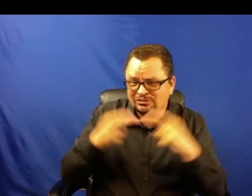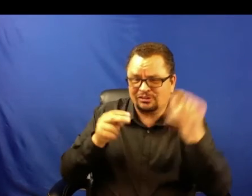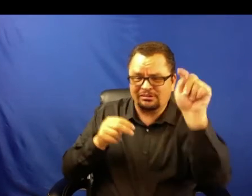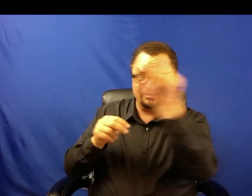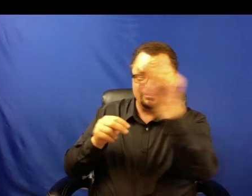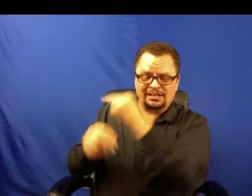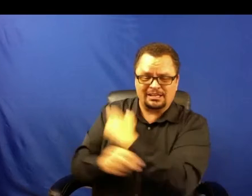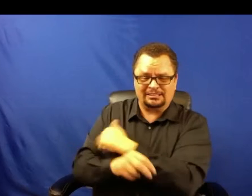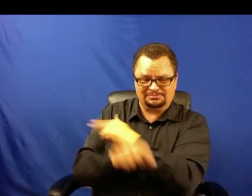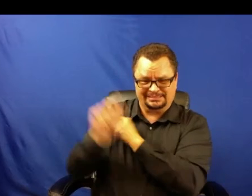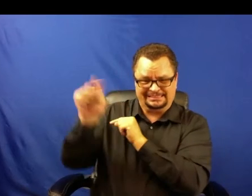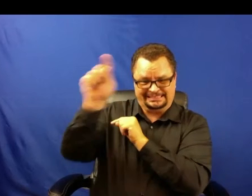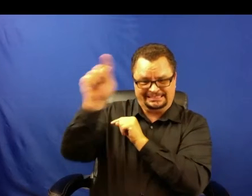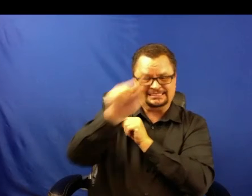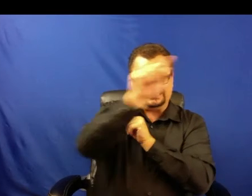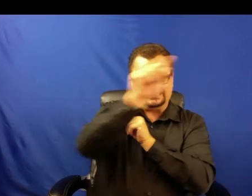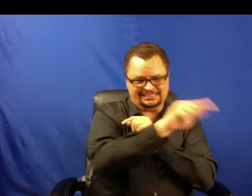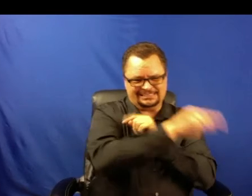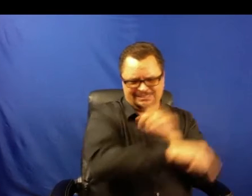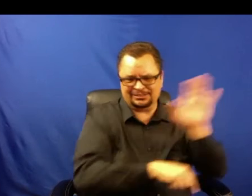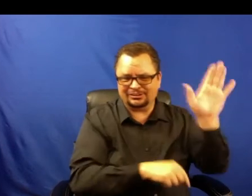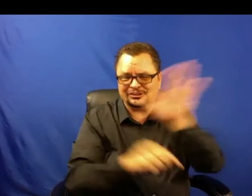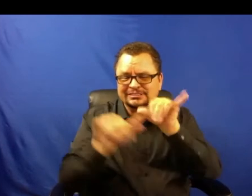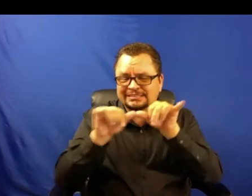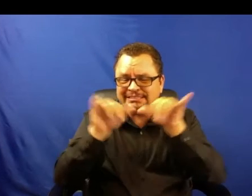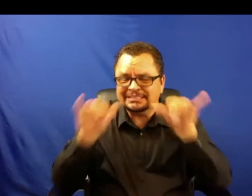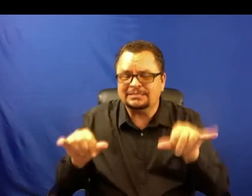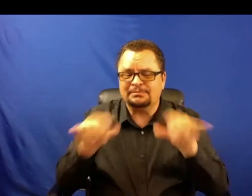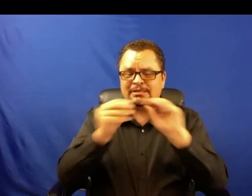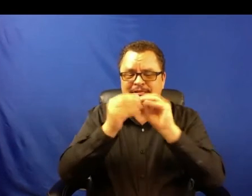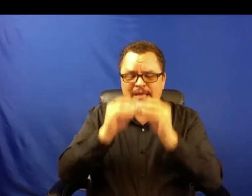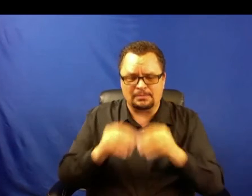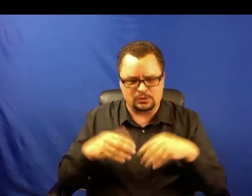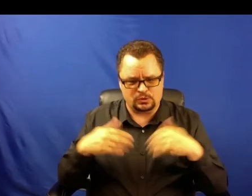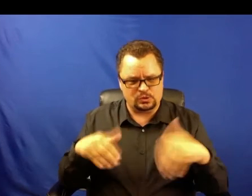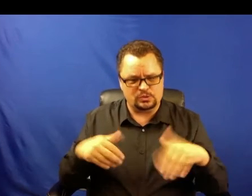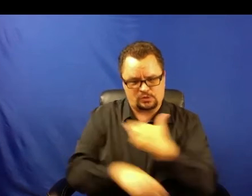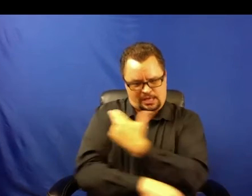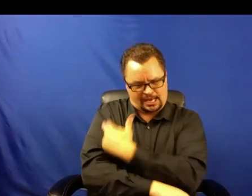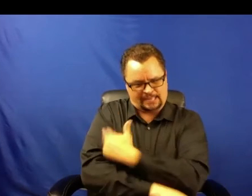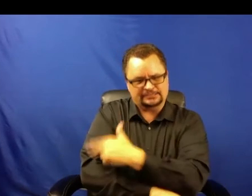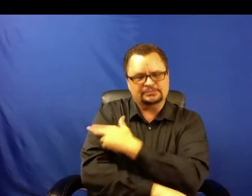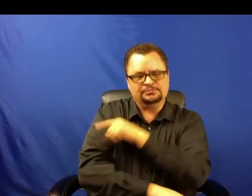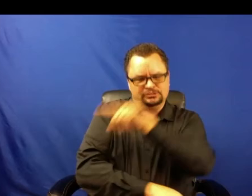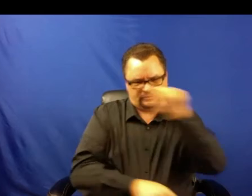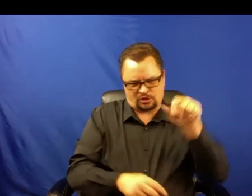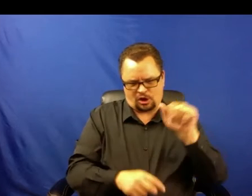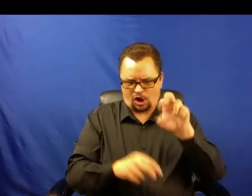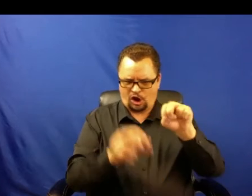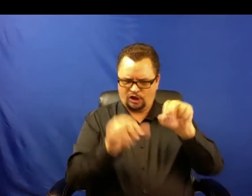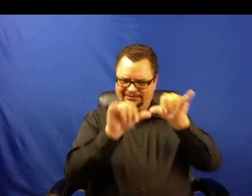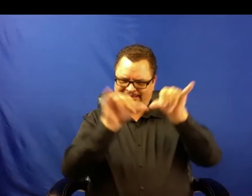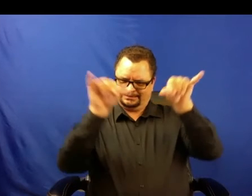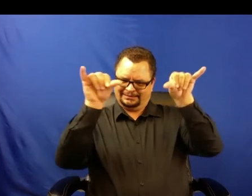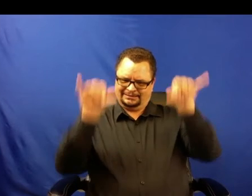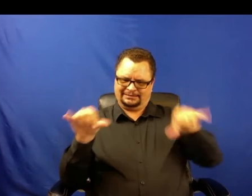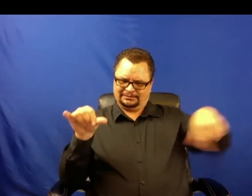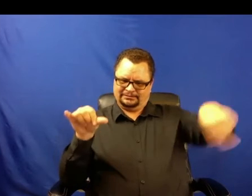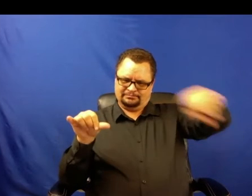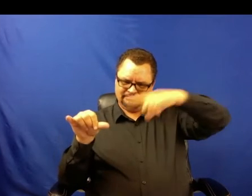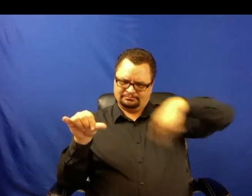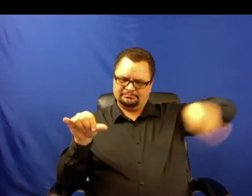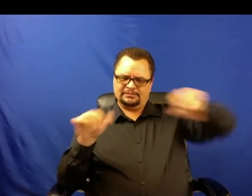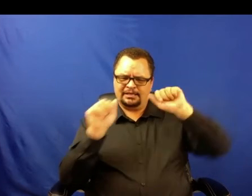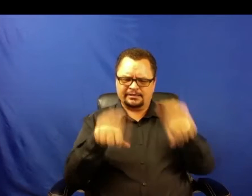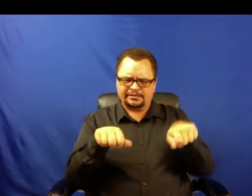also reflects that they have the opportunity to transfer up and down the Front Range. Yeah. It also represents that they have